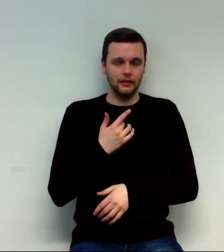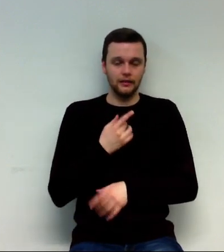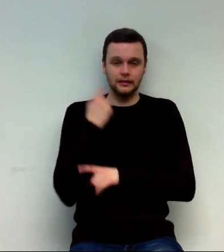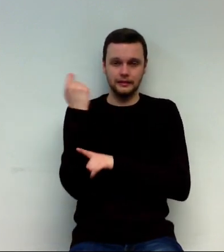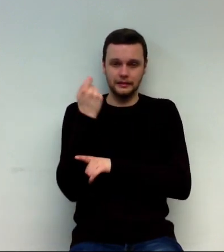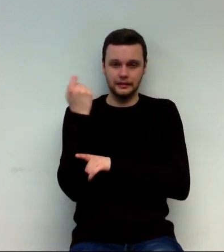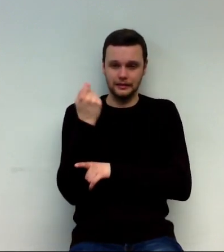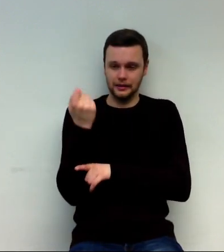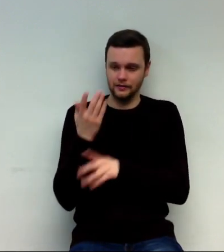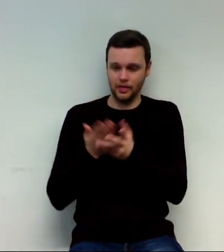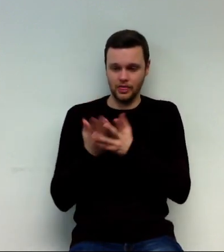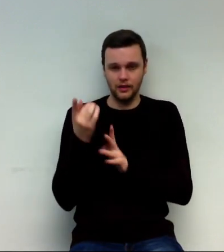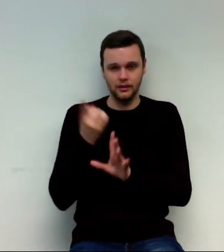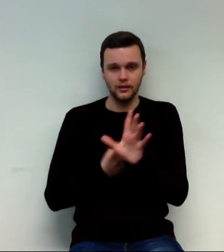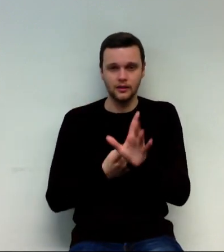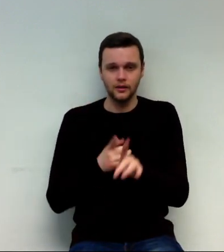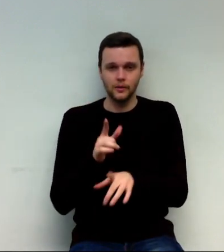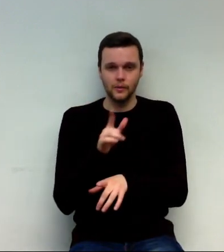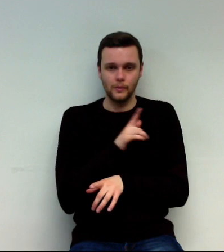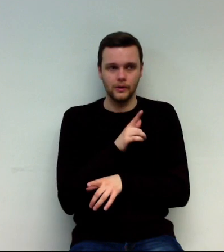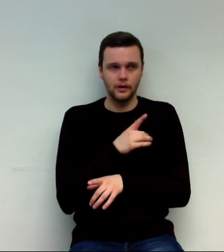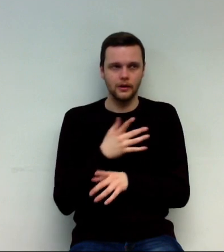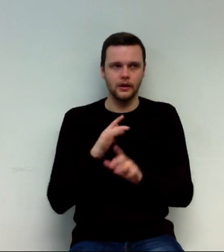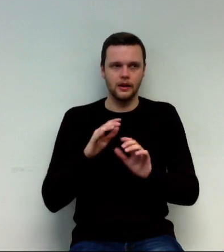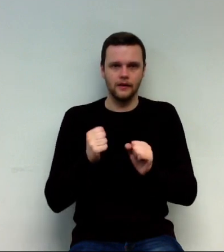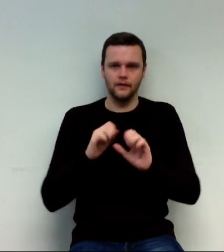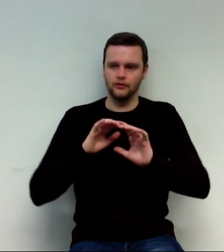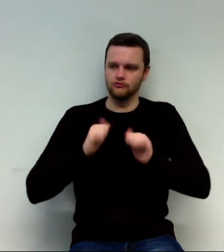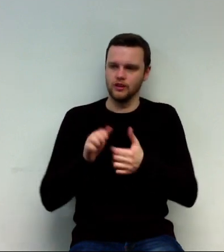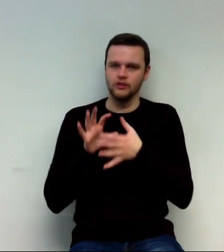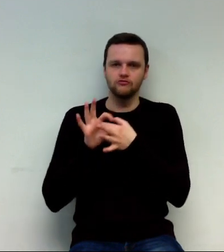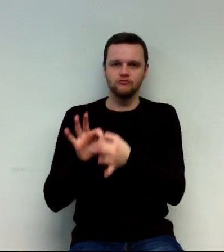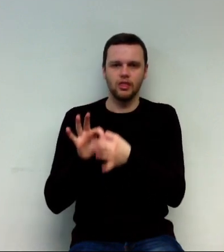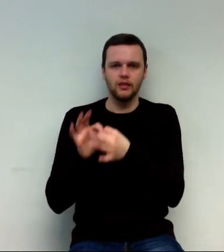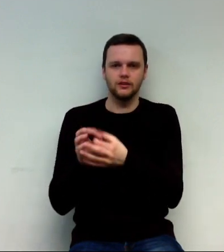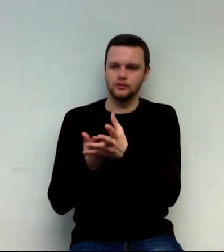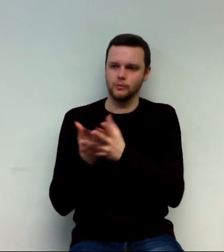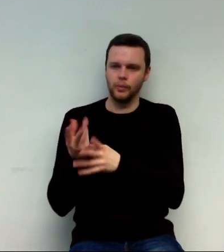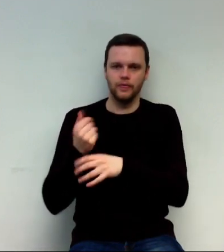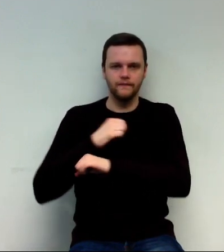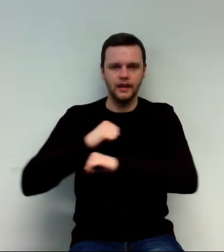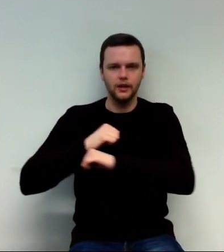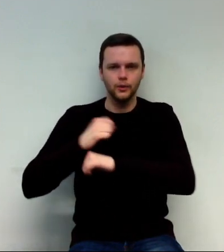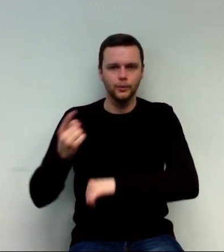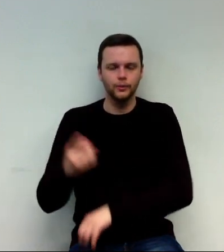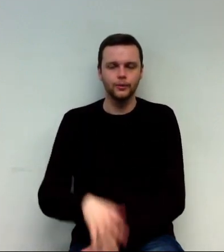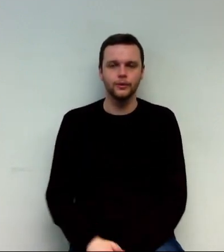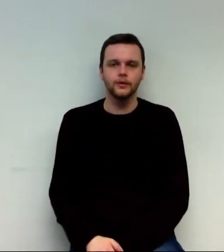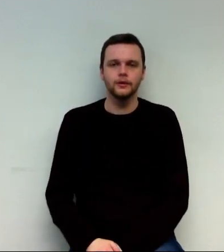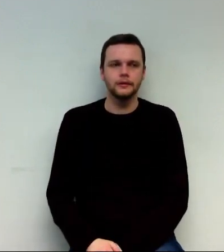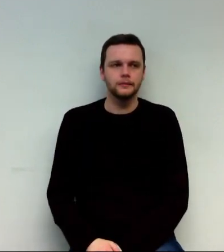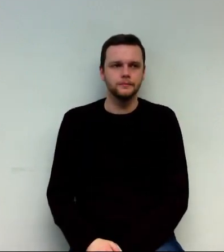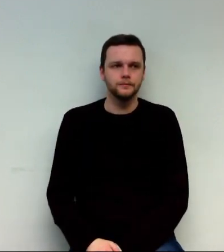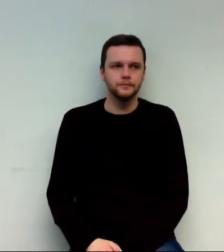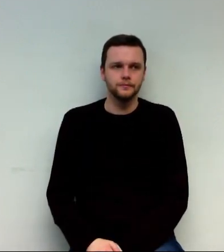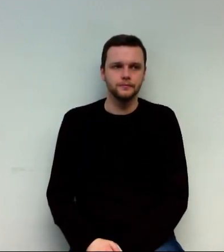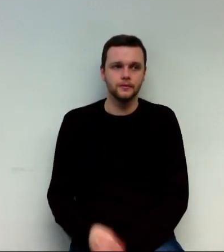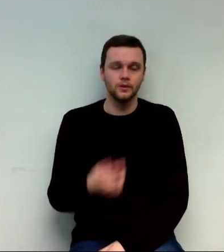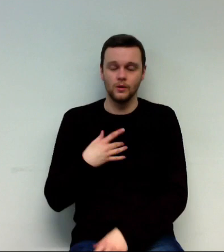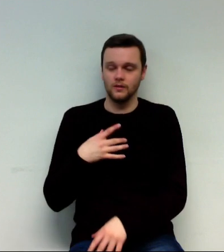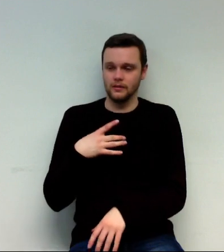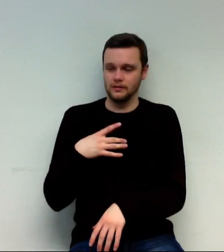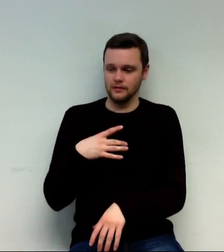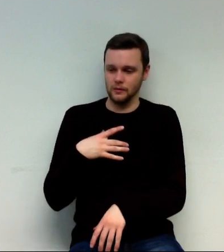I had that year, I can attribute to the fact that I had a really great relationship with my venue, in the sense of, like, if they wanted